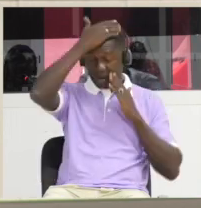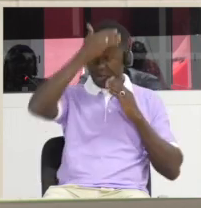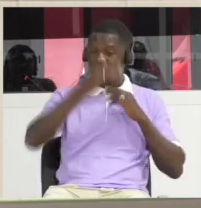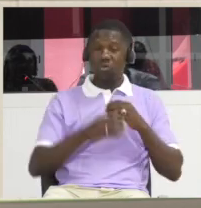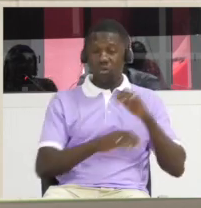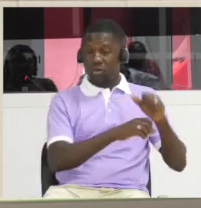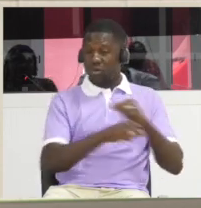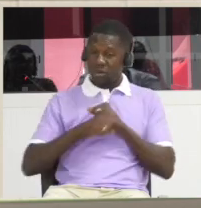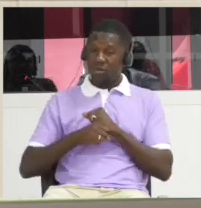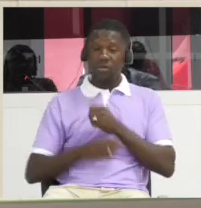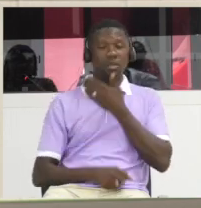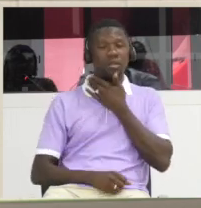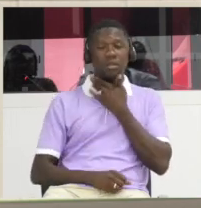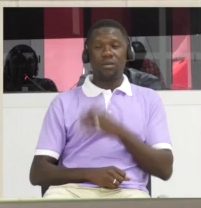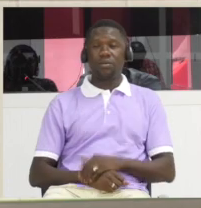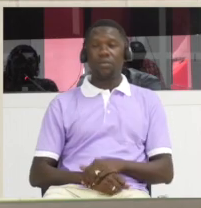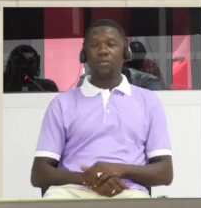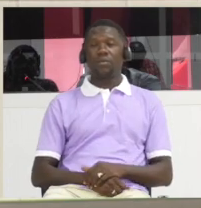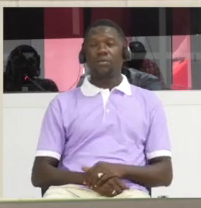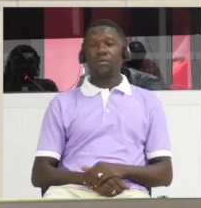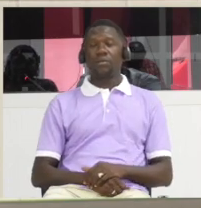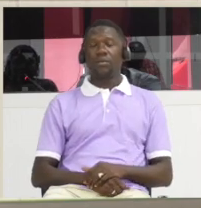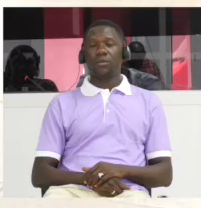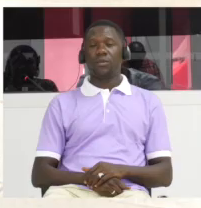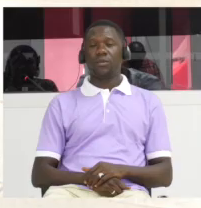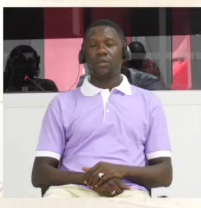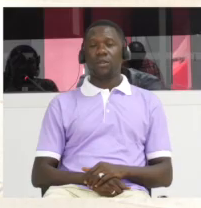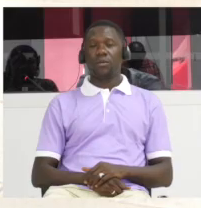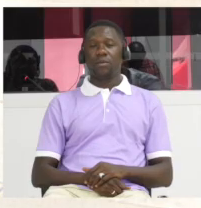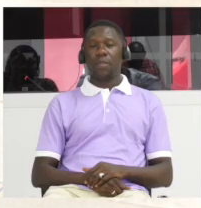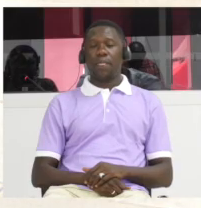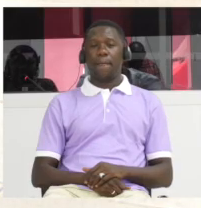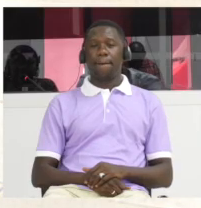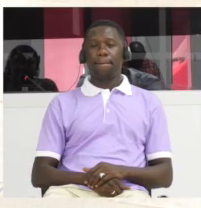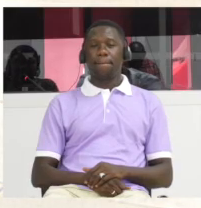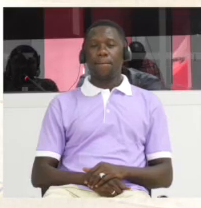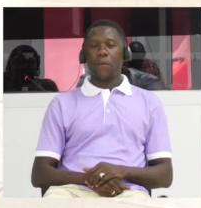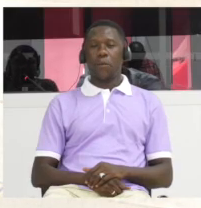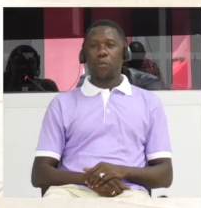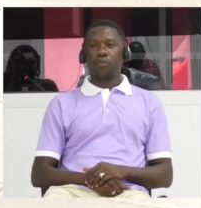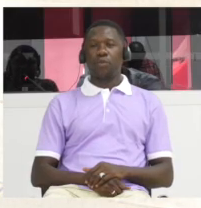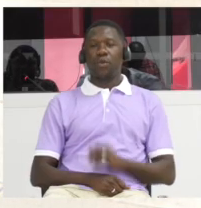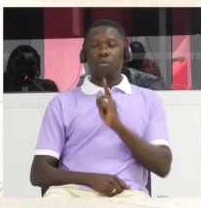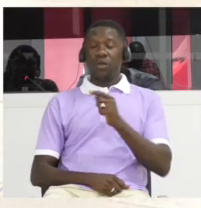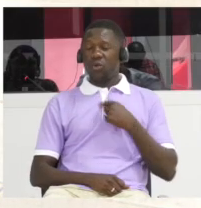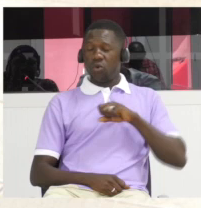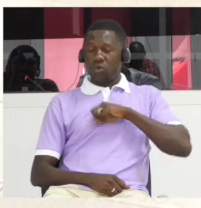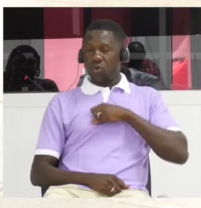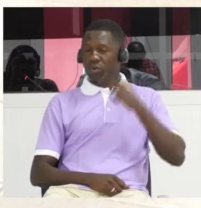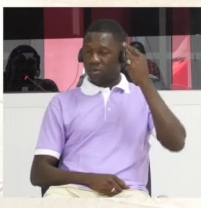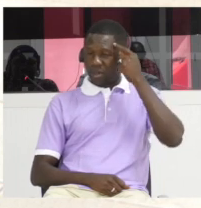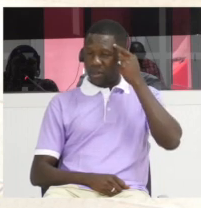for the army to take over. But in your own mind, as permanent secretary, Ministry of